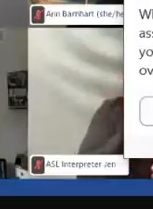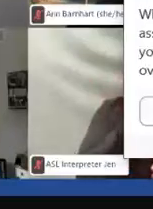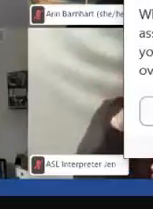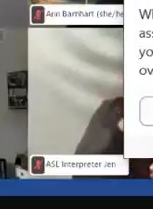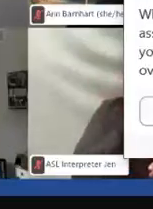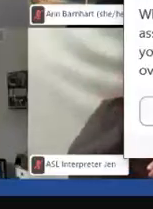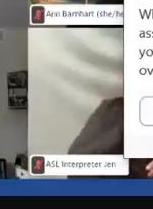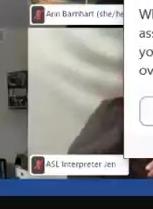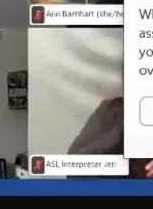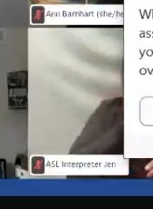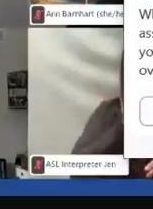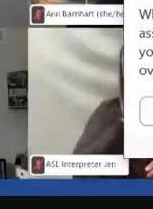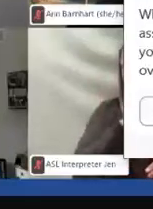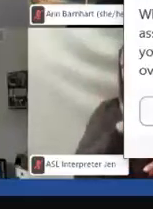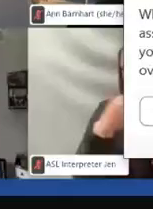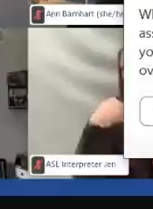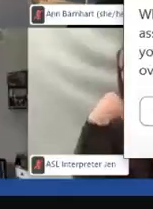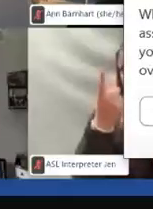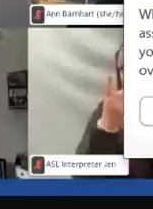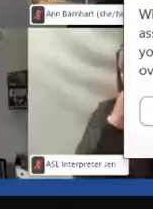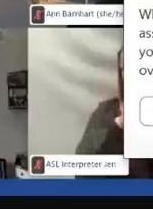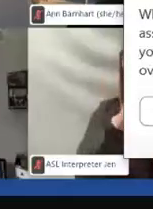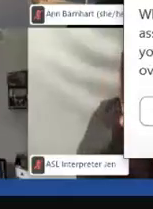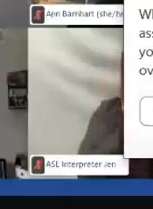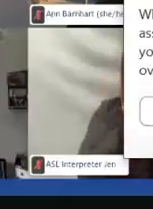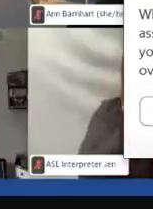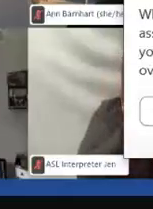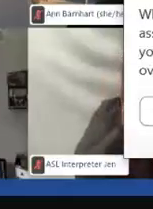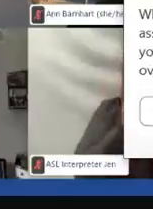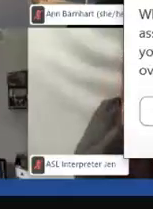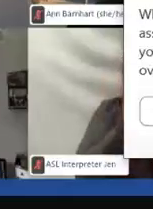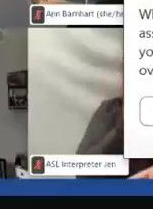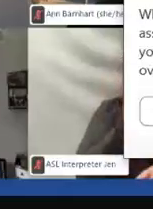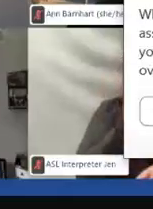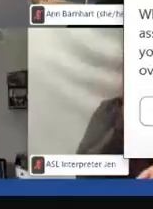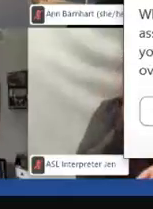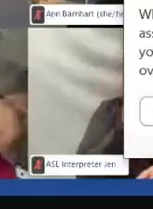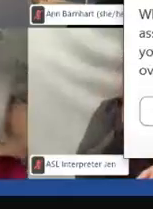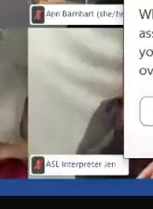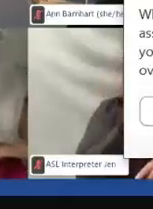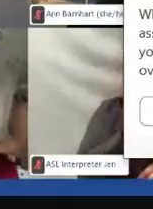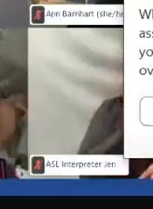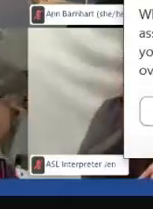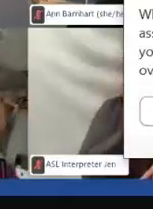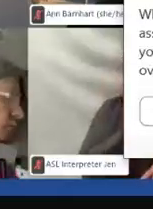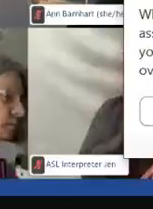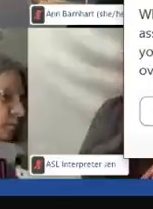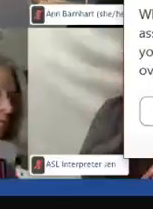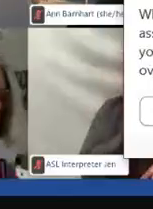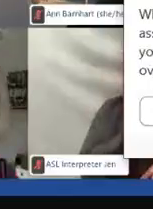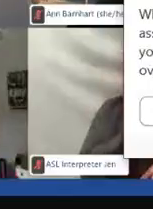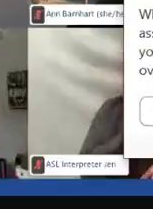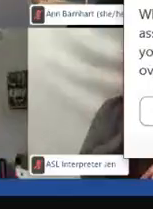is, since that is self-reporting of data that's generated at the sill, is there